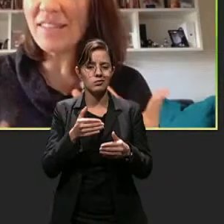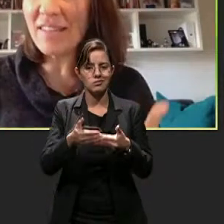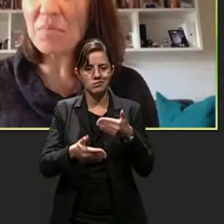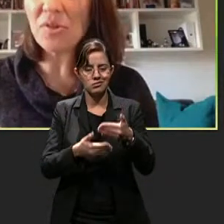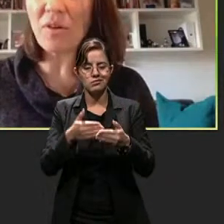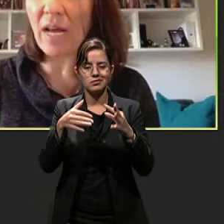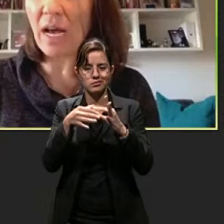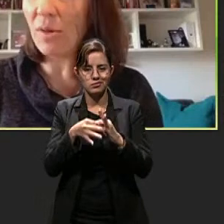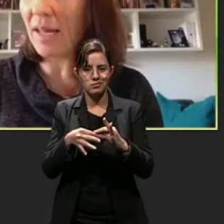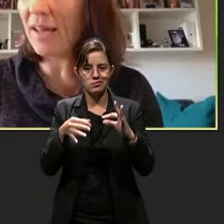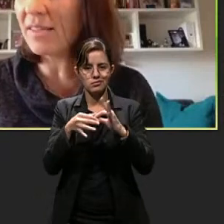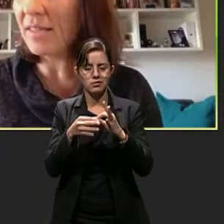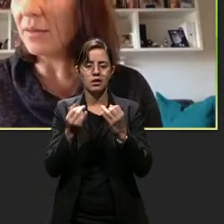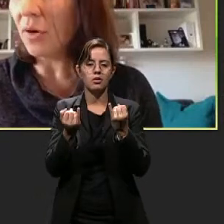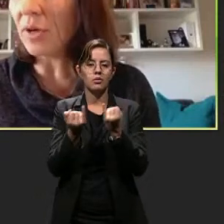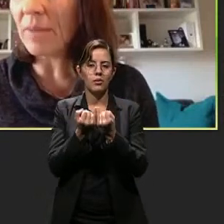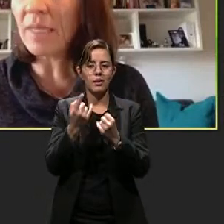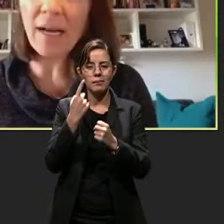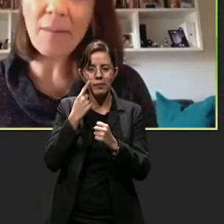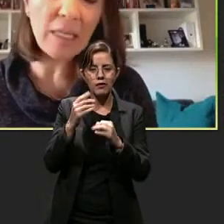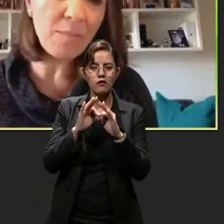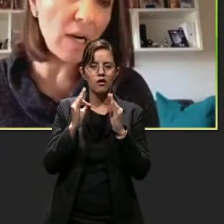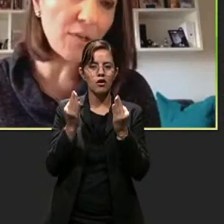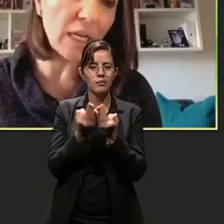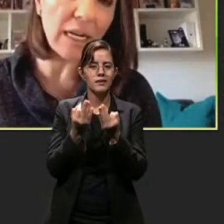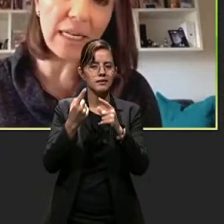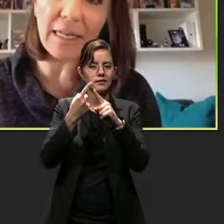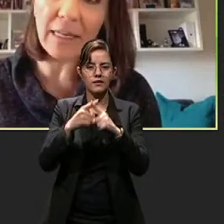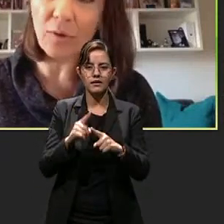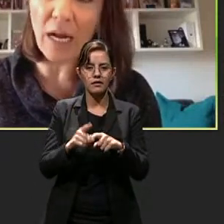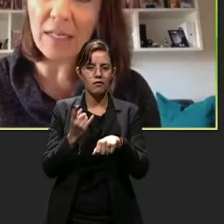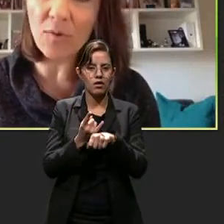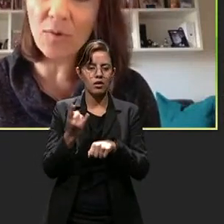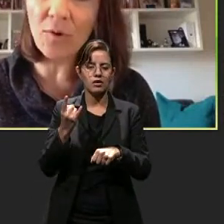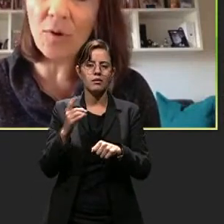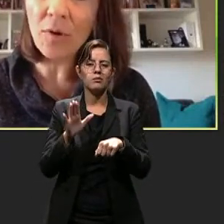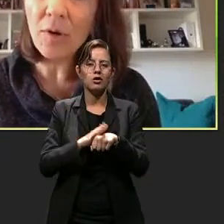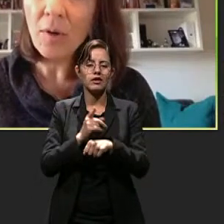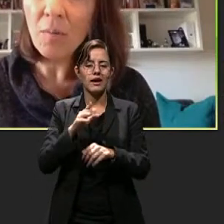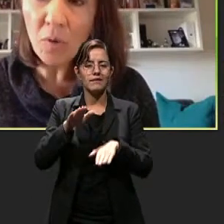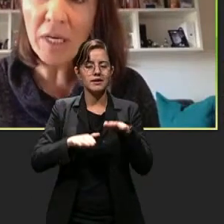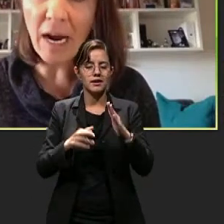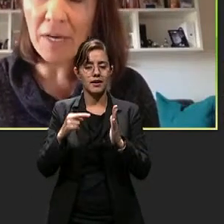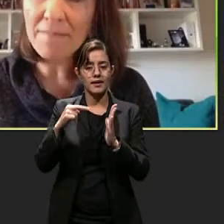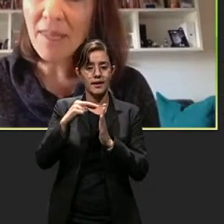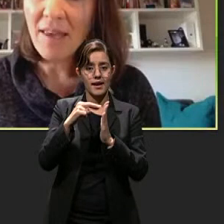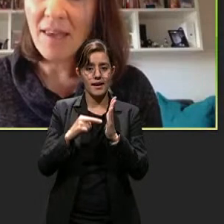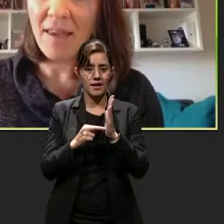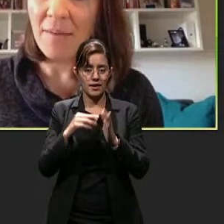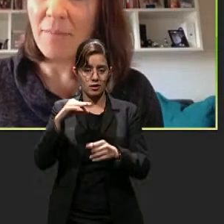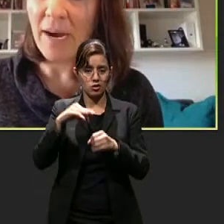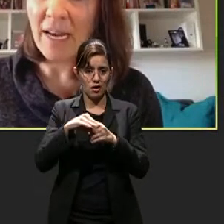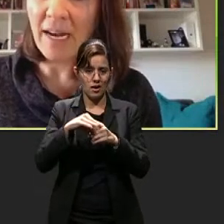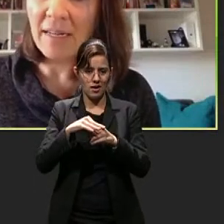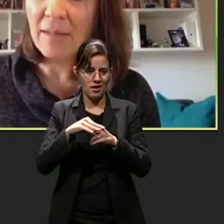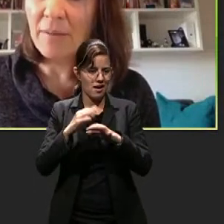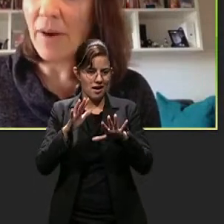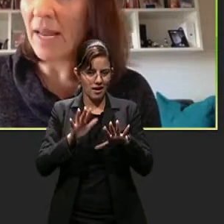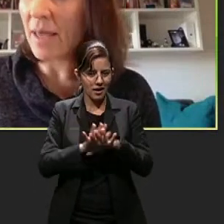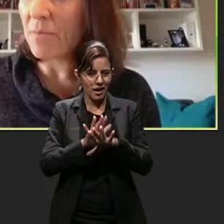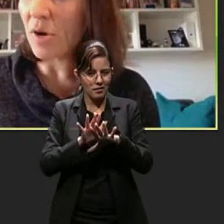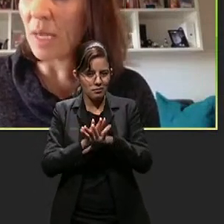when we see the reach of different types of fraud, and obviously the manipulation of electoral rules